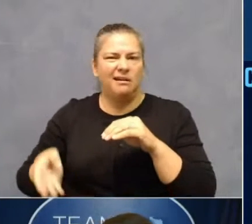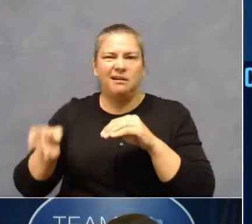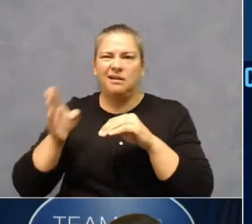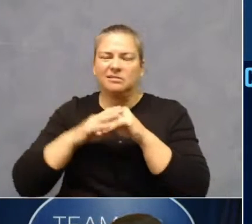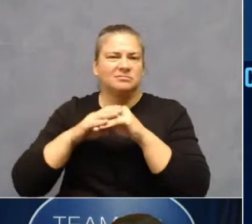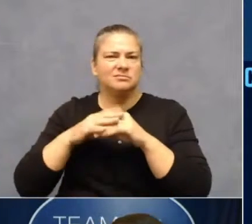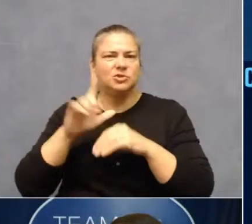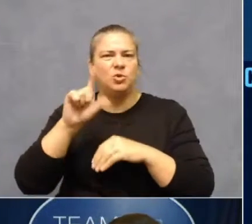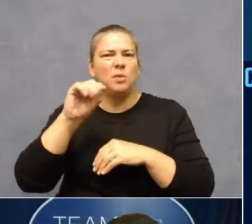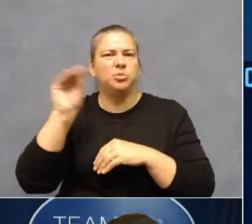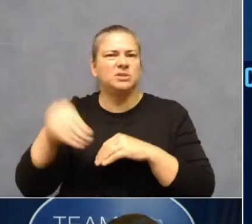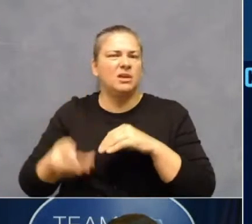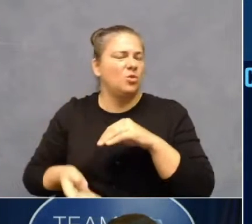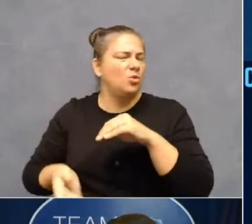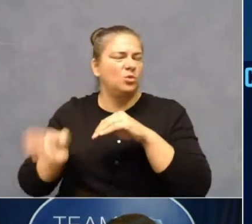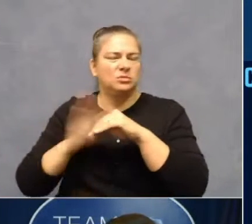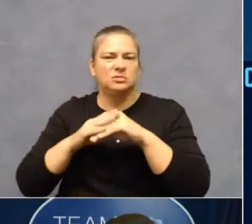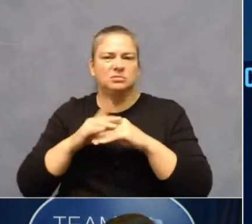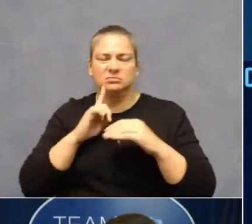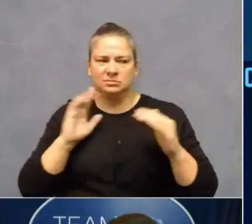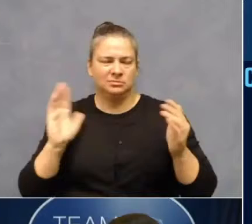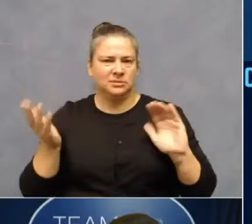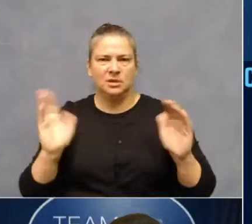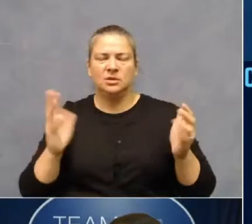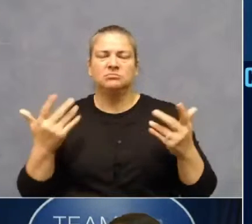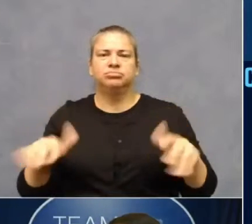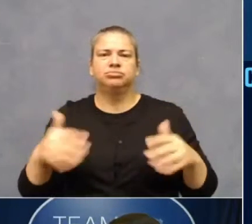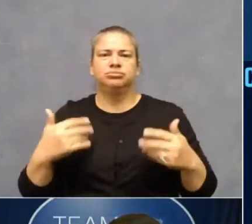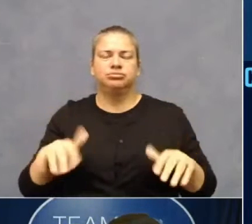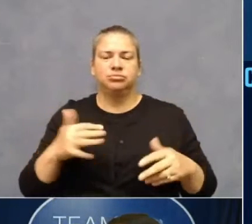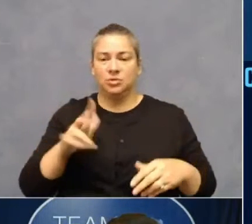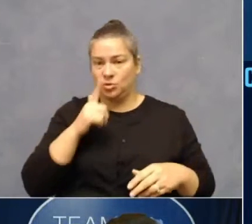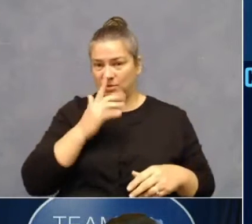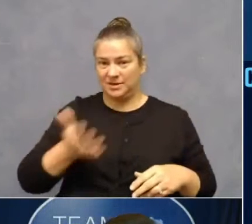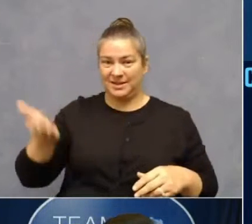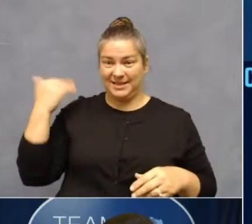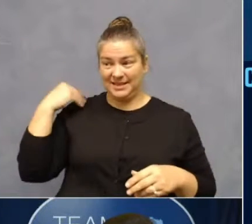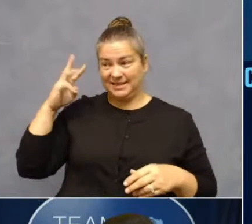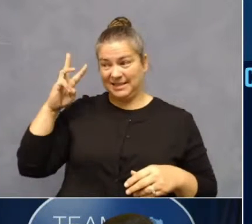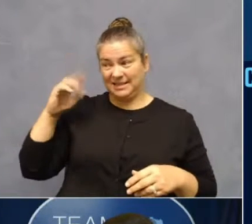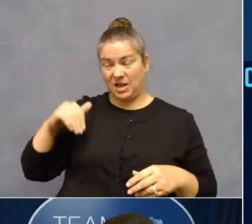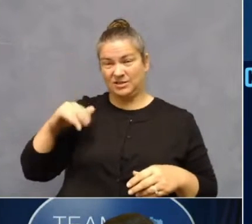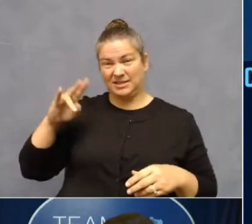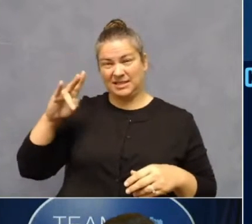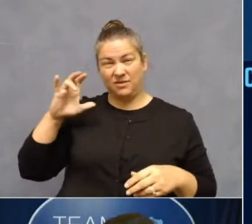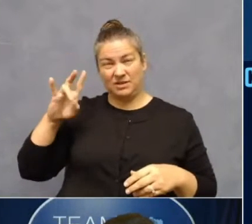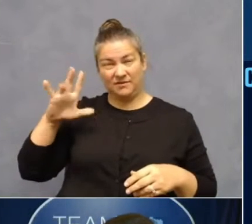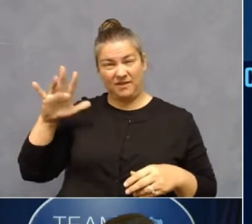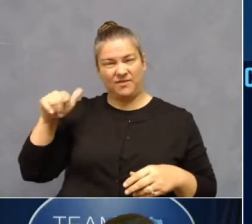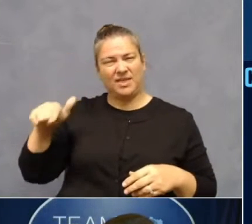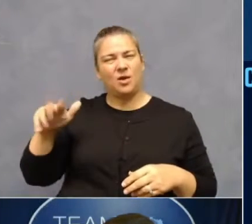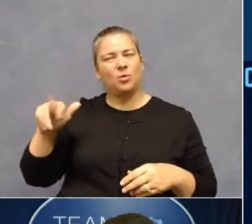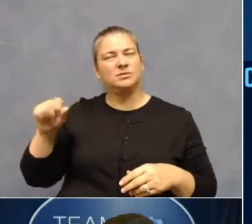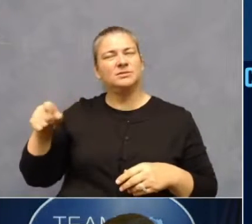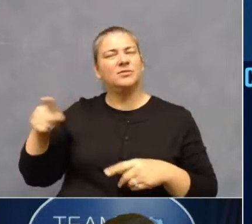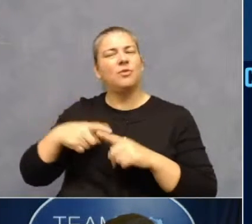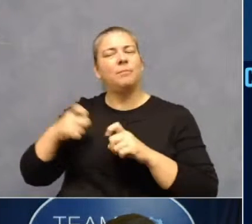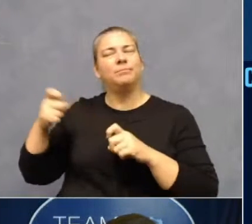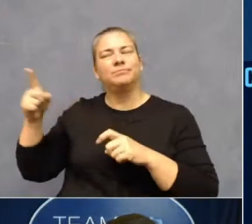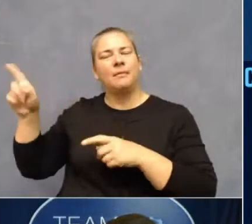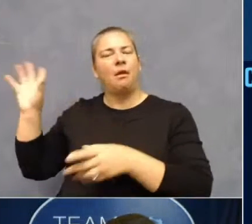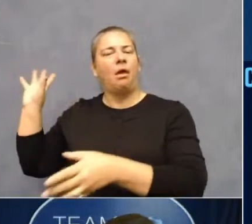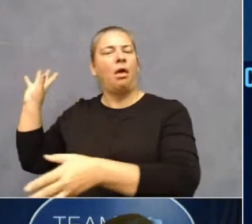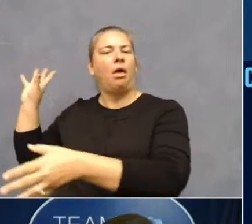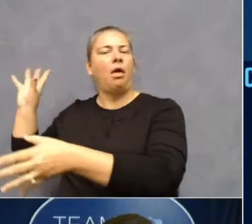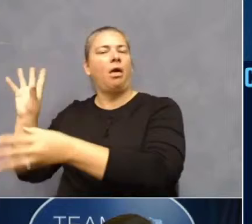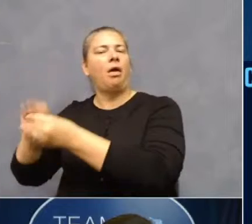if you look back 3 weeks at that 7,675, part of that was a backlog. And so if you accounted for that, what